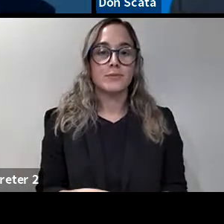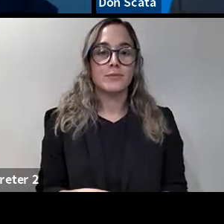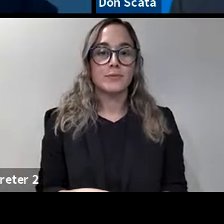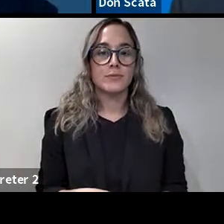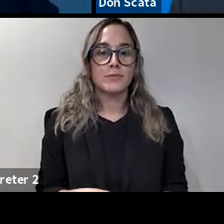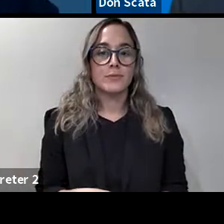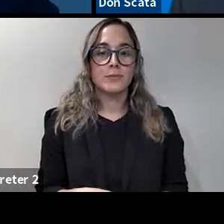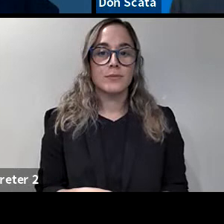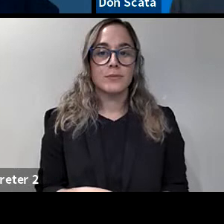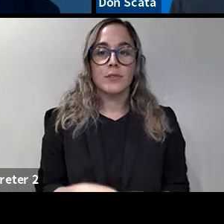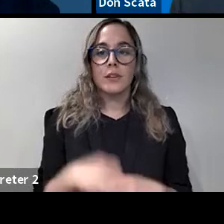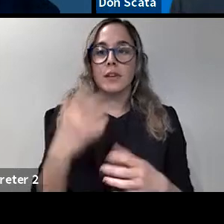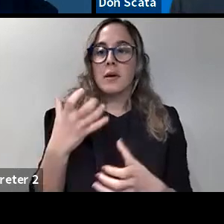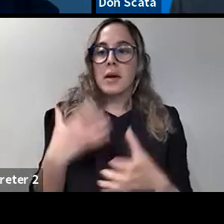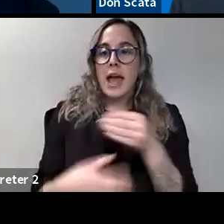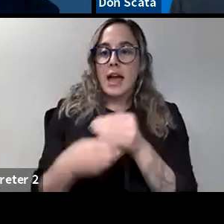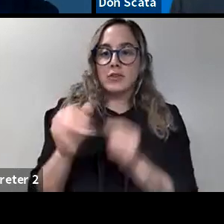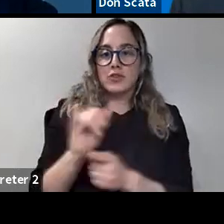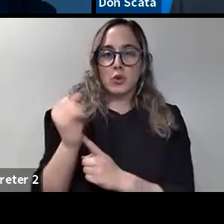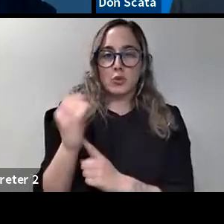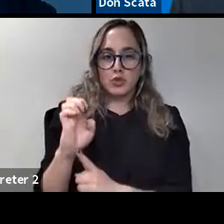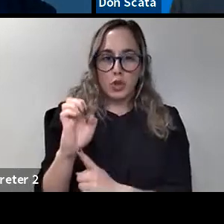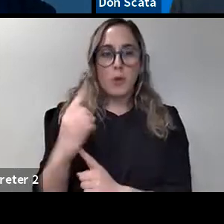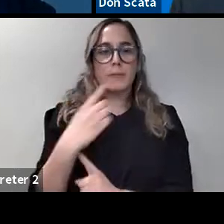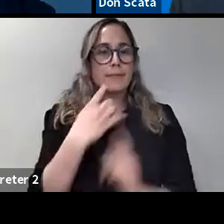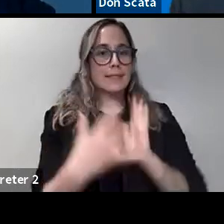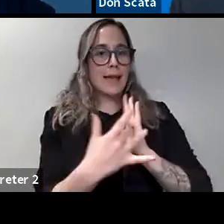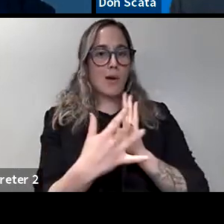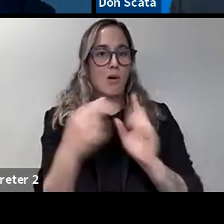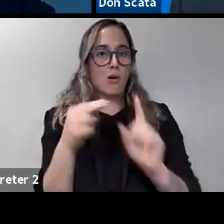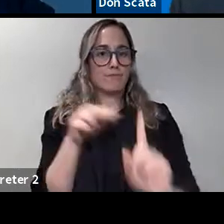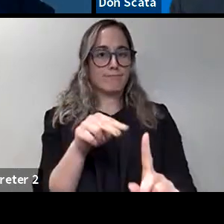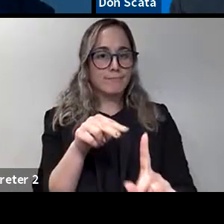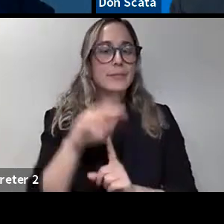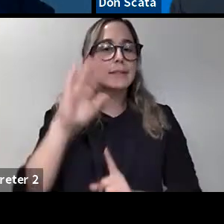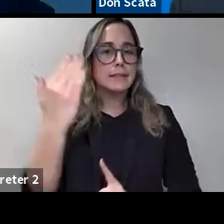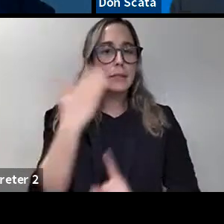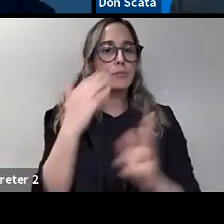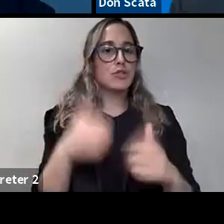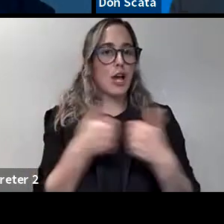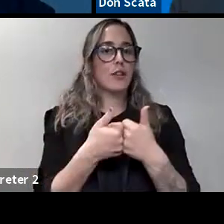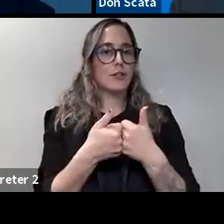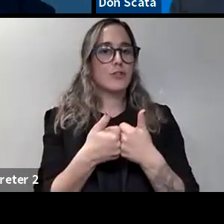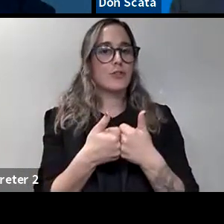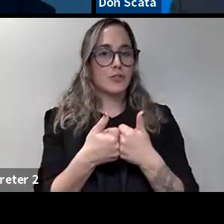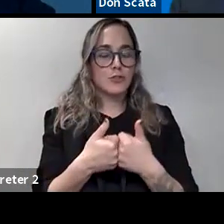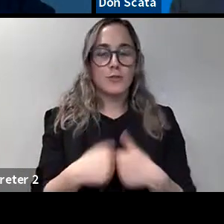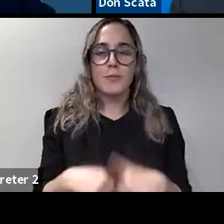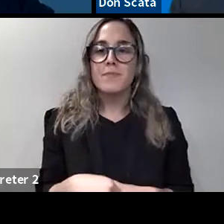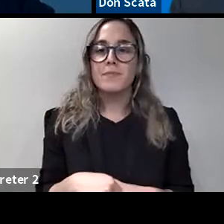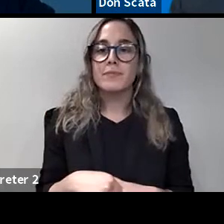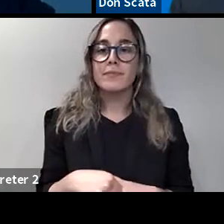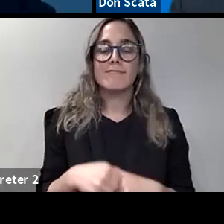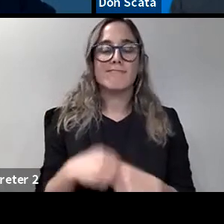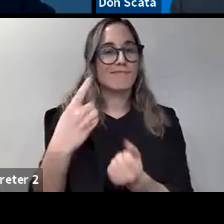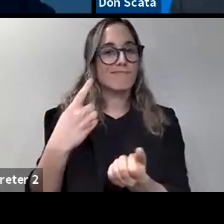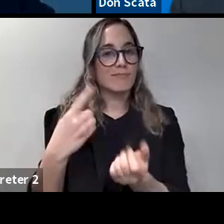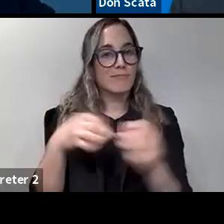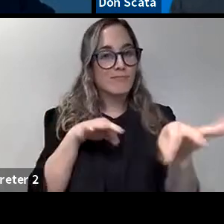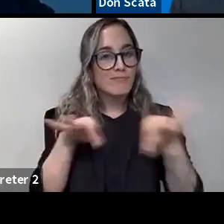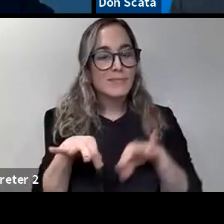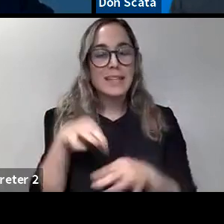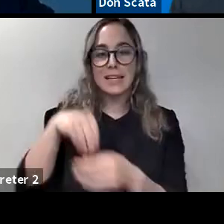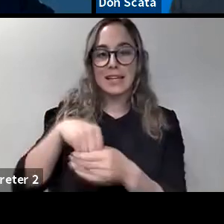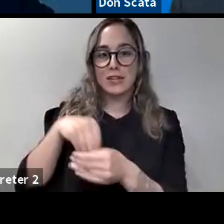Yeah, and I'll just add that from the technical point of view, it does seem a challenge because you're talking about an indoor